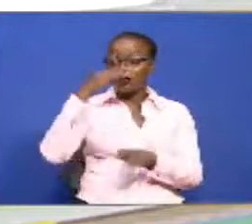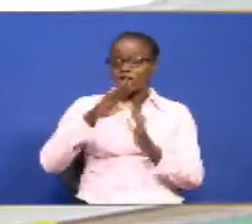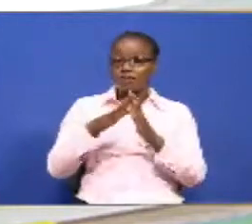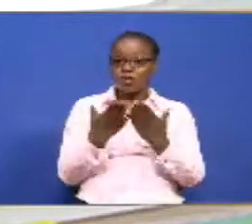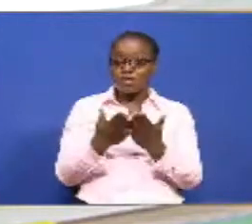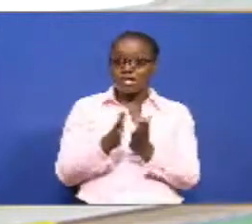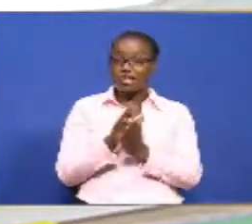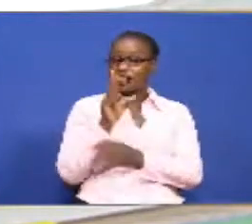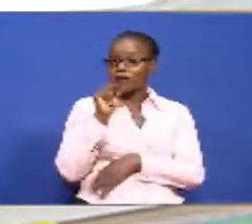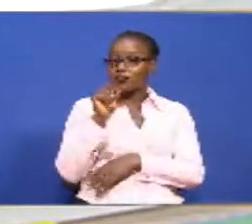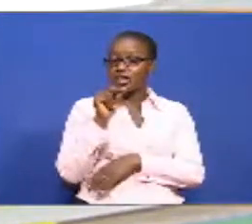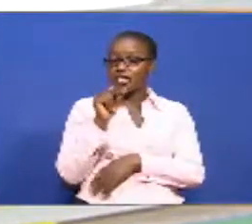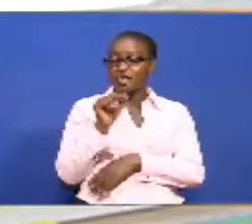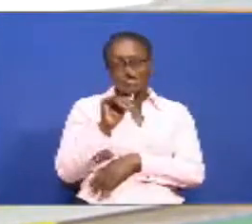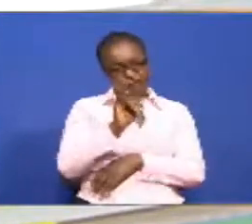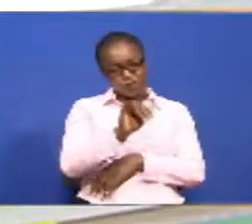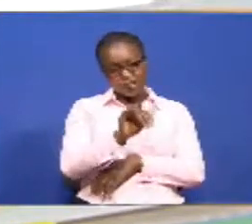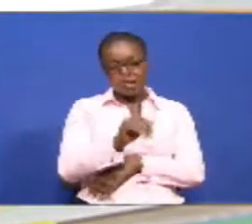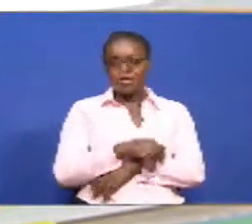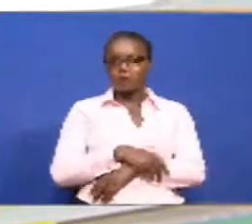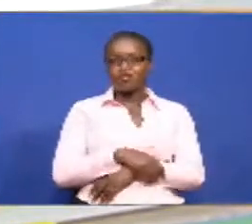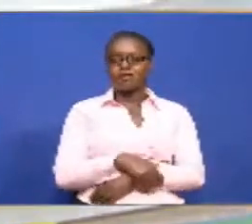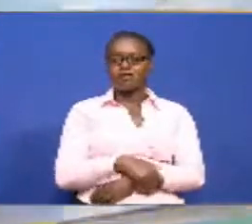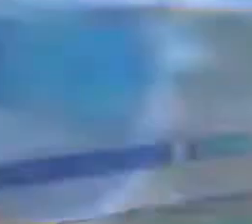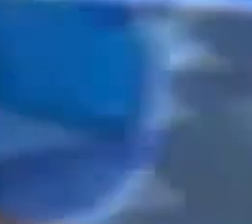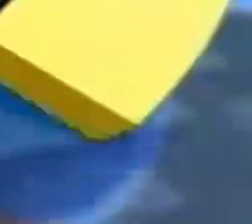Twitter. Usiende mbali, hii ni Darubini.